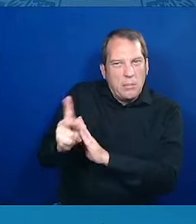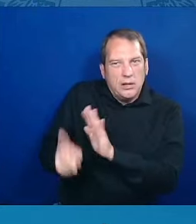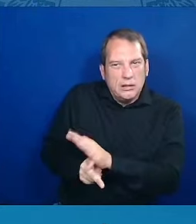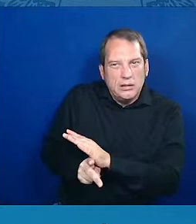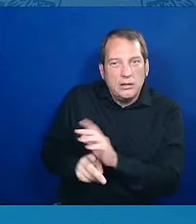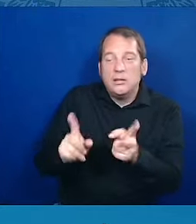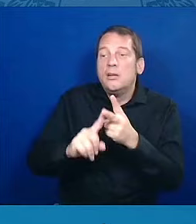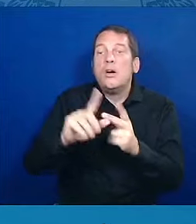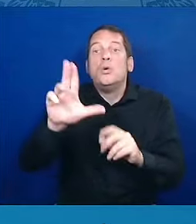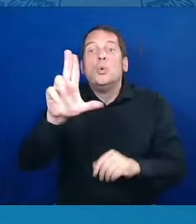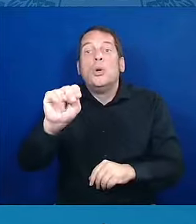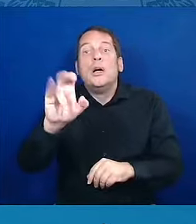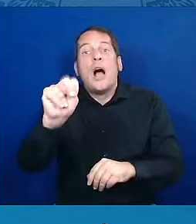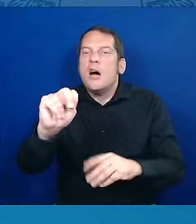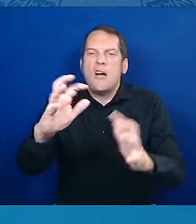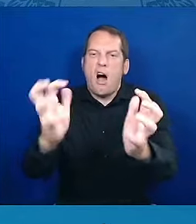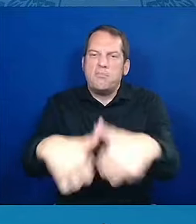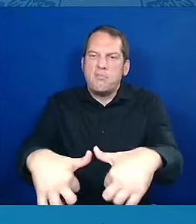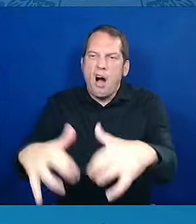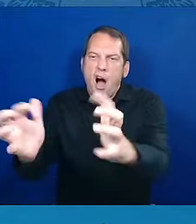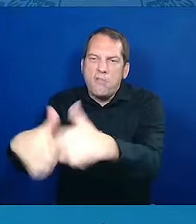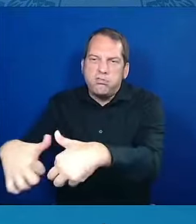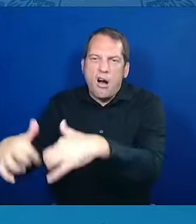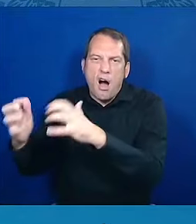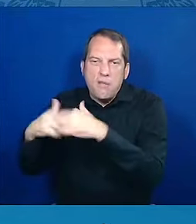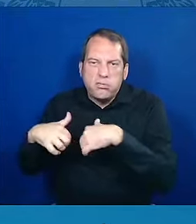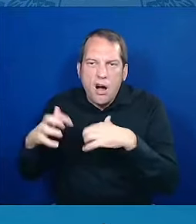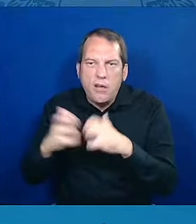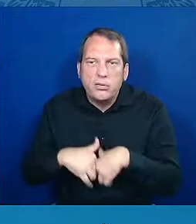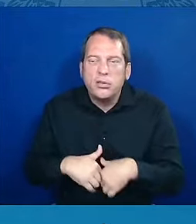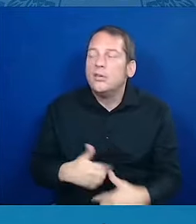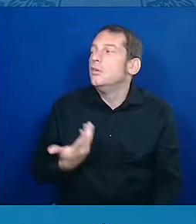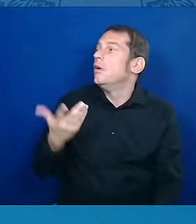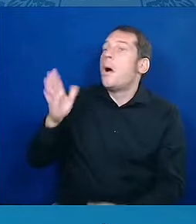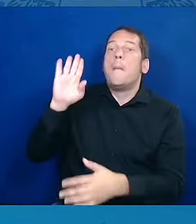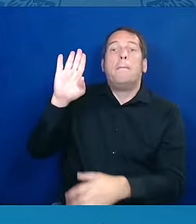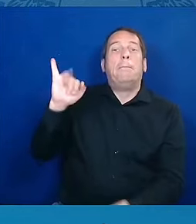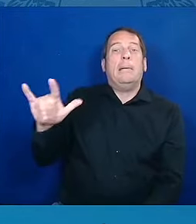Donald Trump and his allies want to cut Medicare and Social Security,